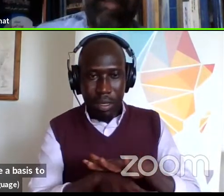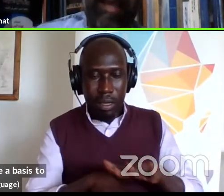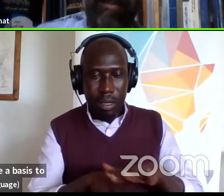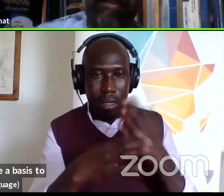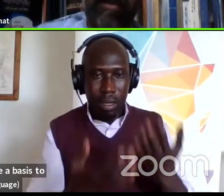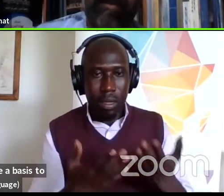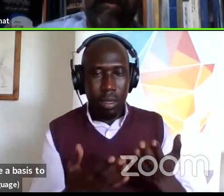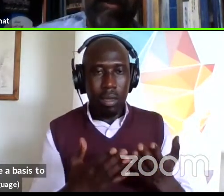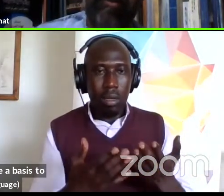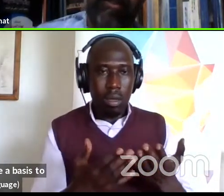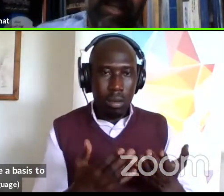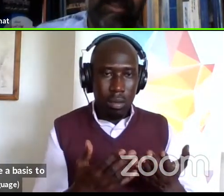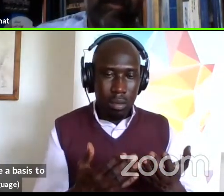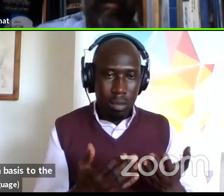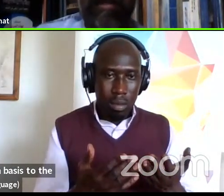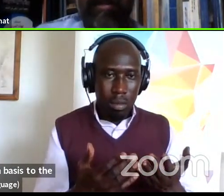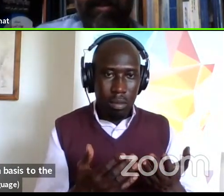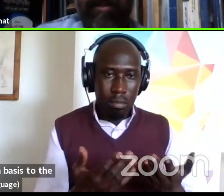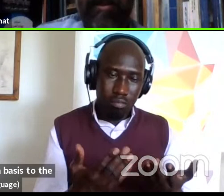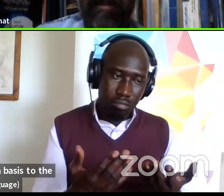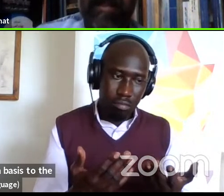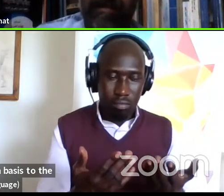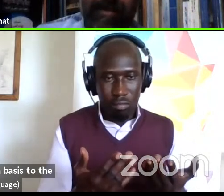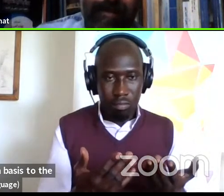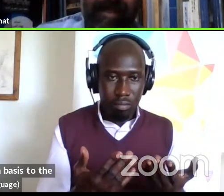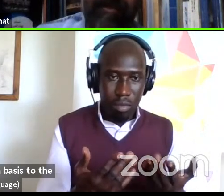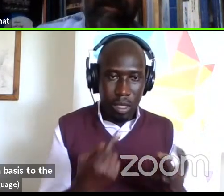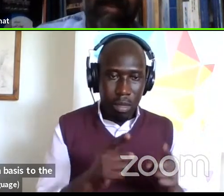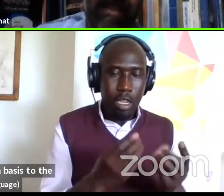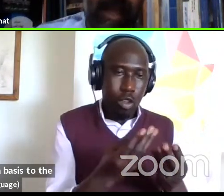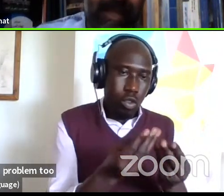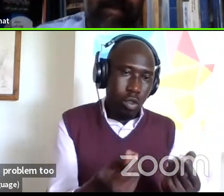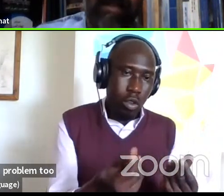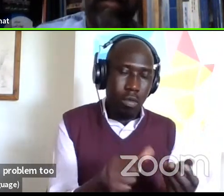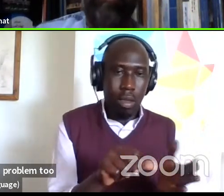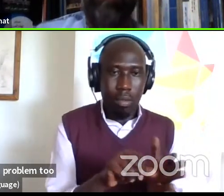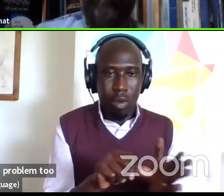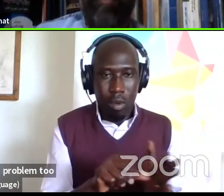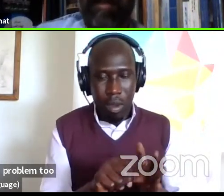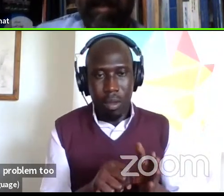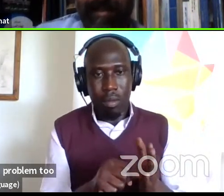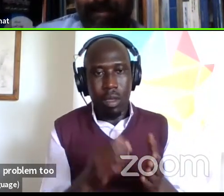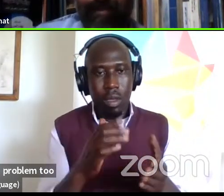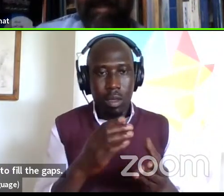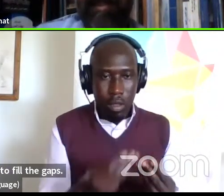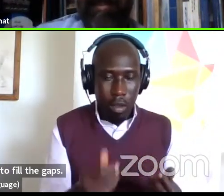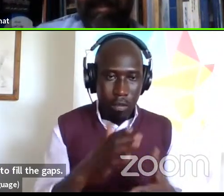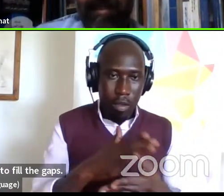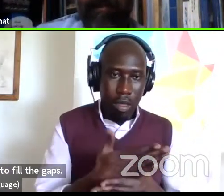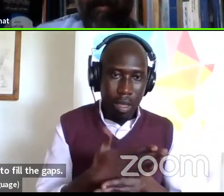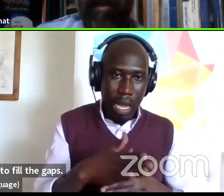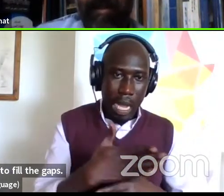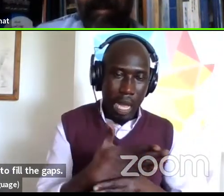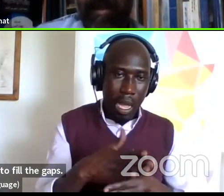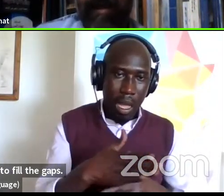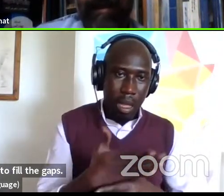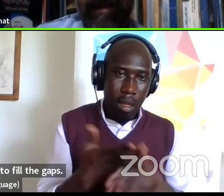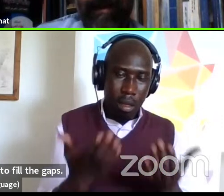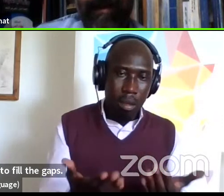to challenge, not to challenge, but to solve the problem, to fill the gaps. But I think we still need